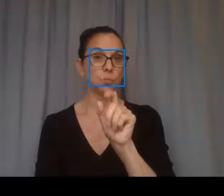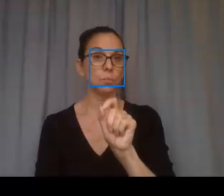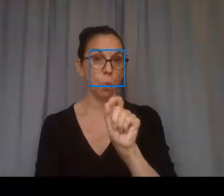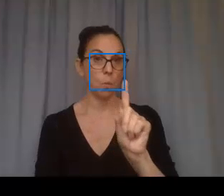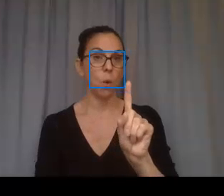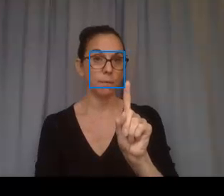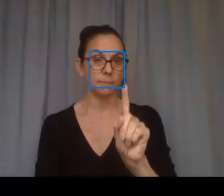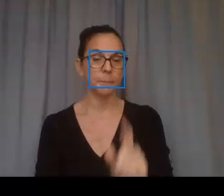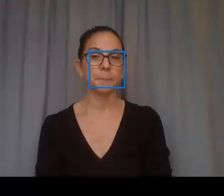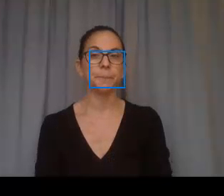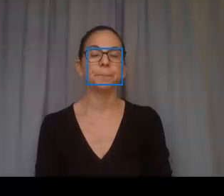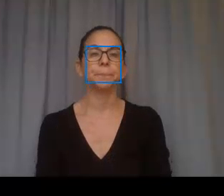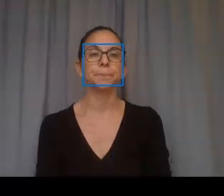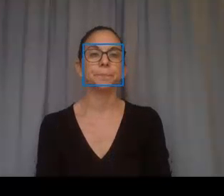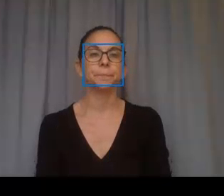times 2.1.